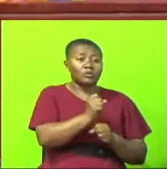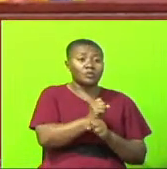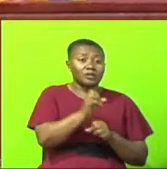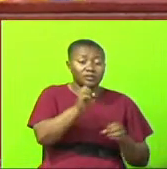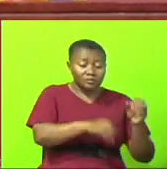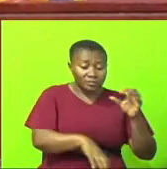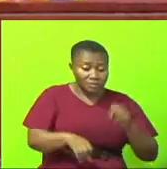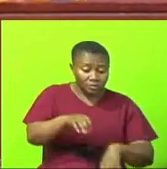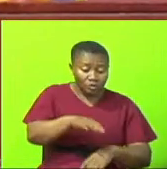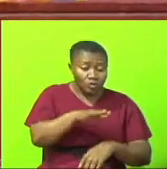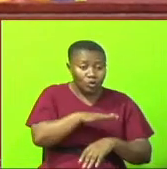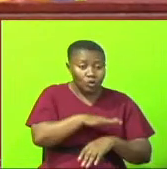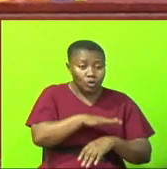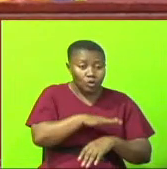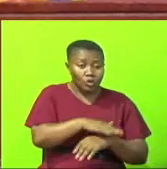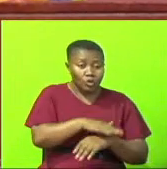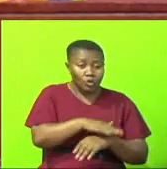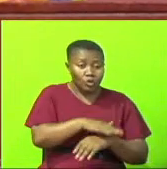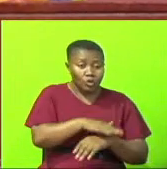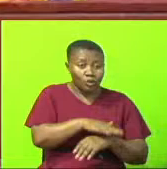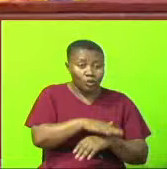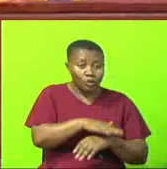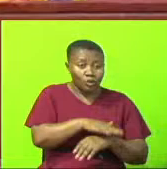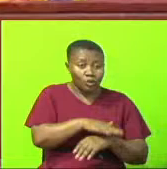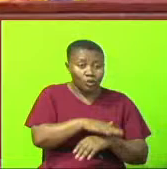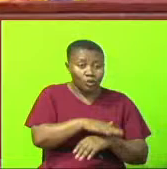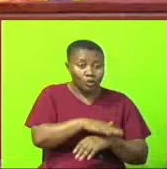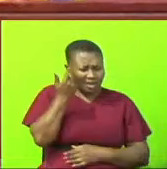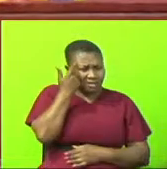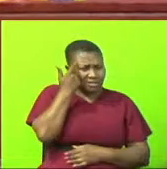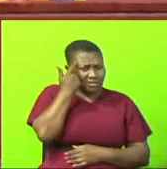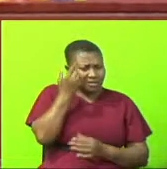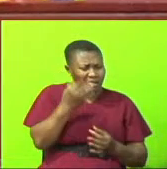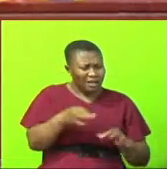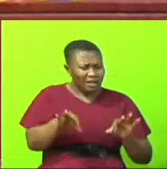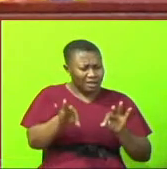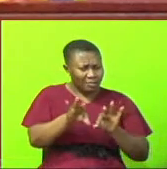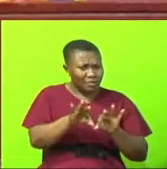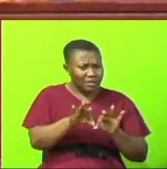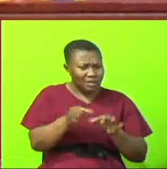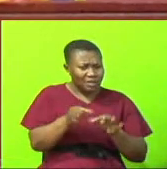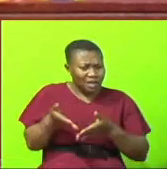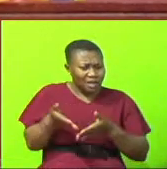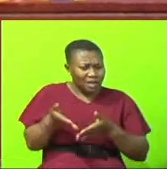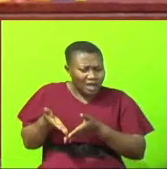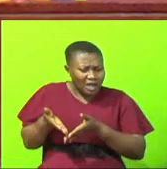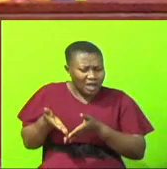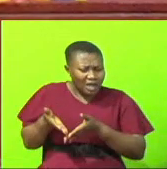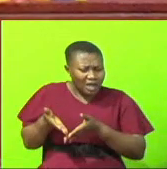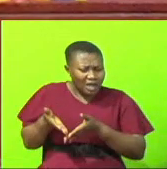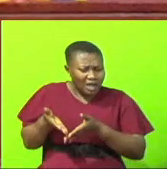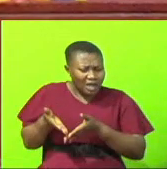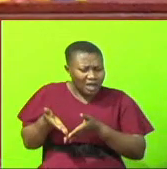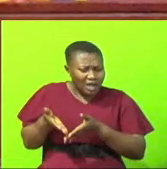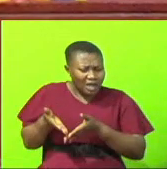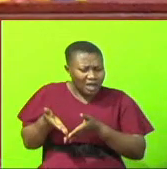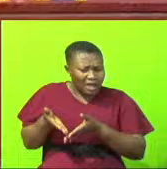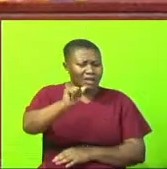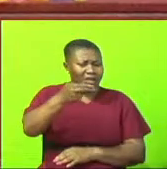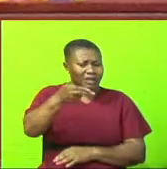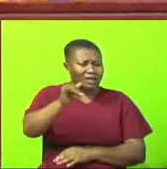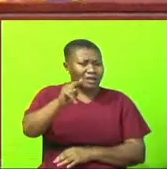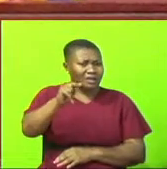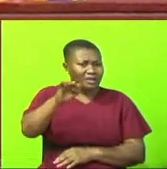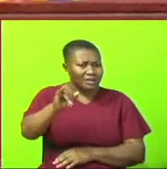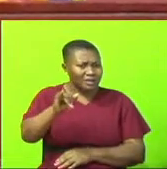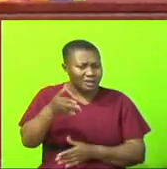statement. I think it's important we allow him also to do so, and I'll give any other member who wants